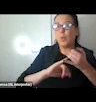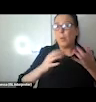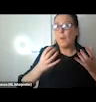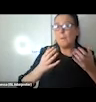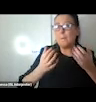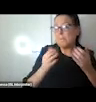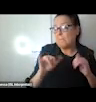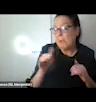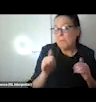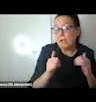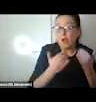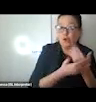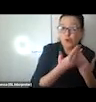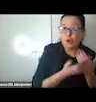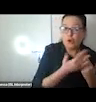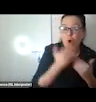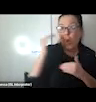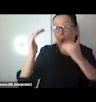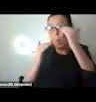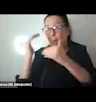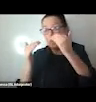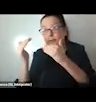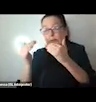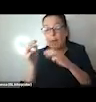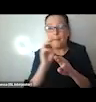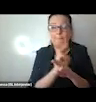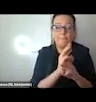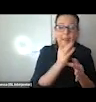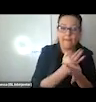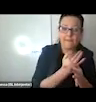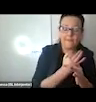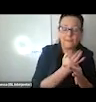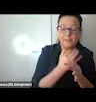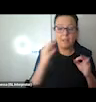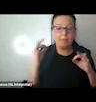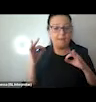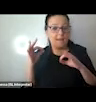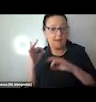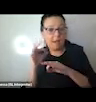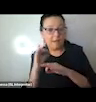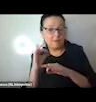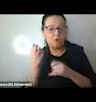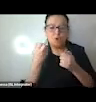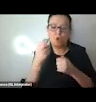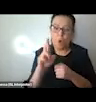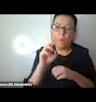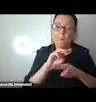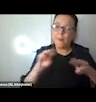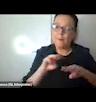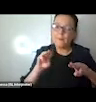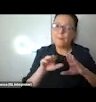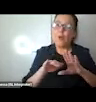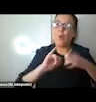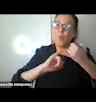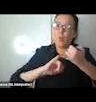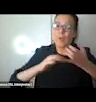older. It may be parents or guardians with young children, or indeed persons with disabilities. So it covers, and it is